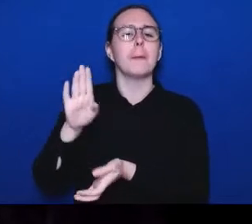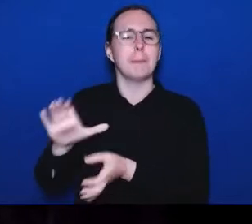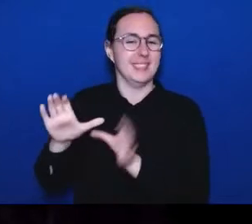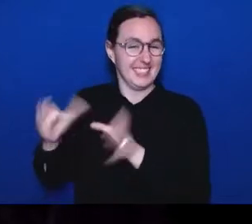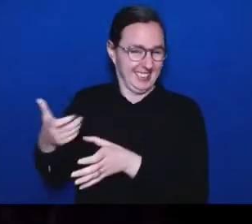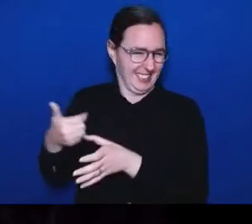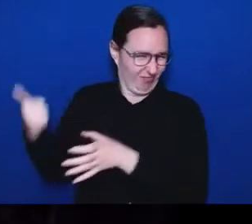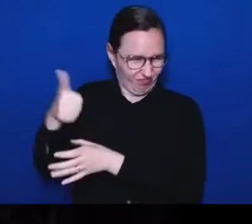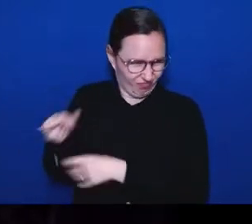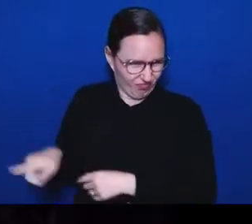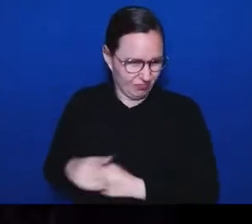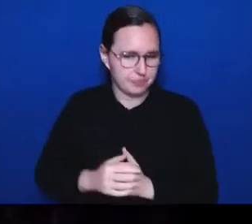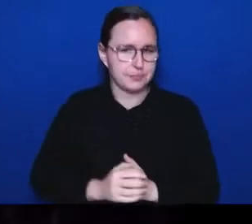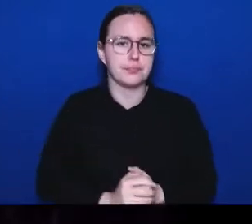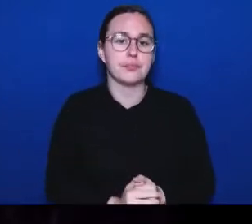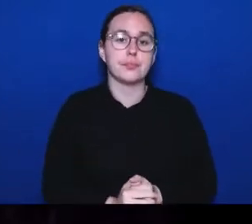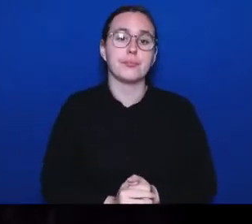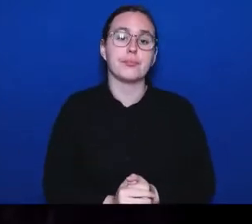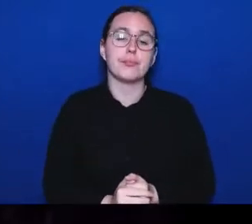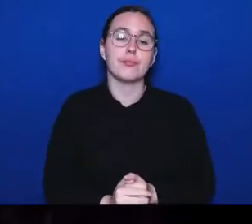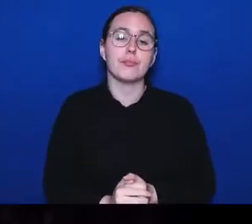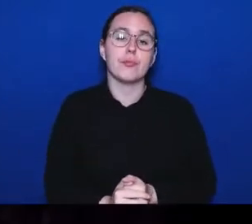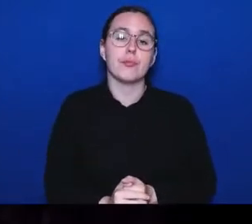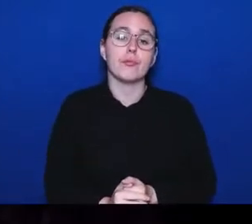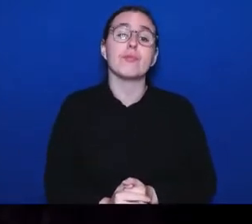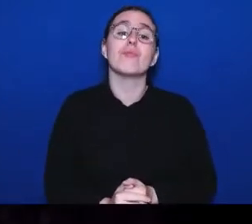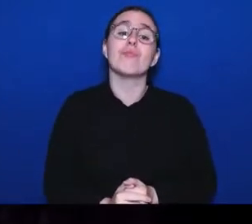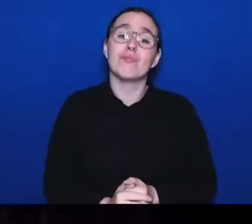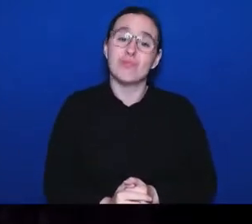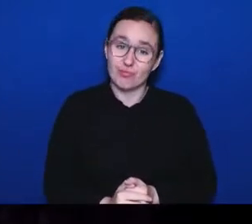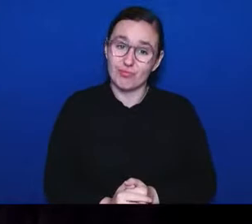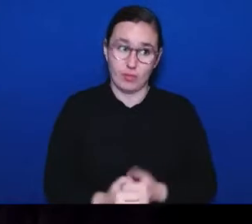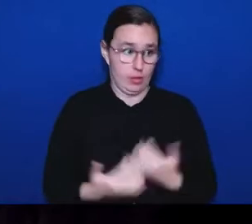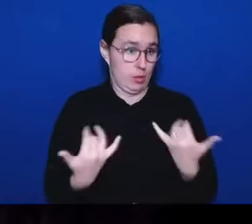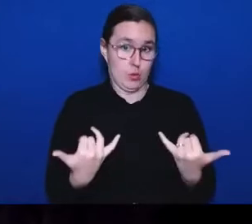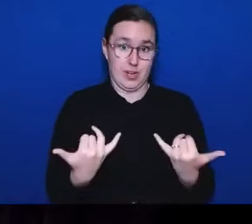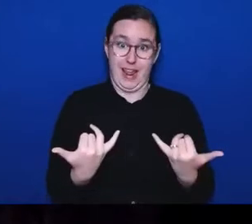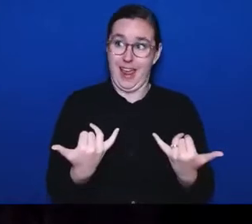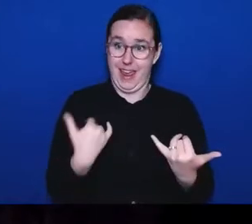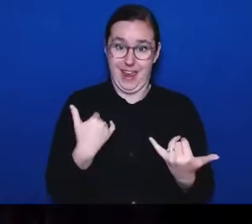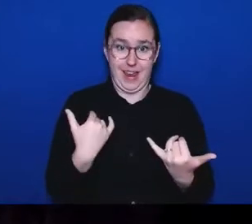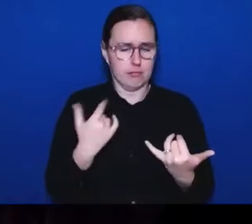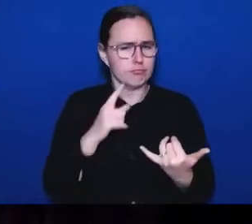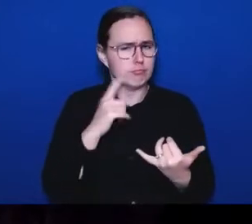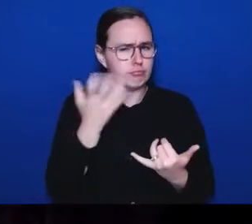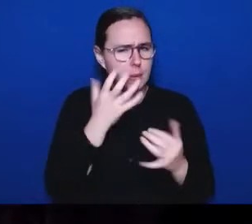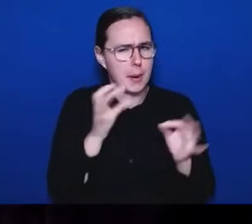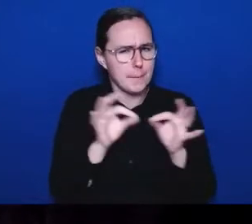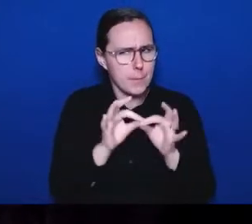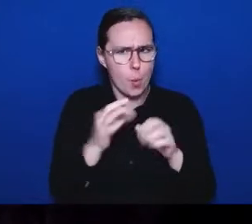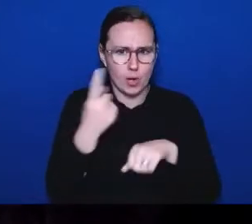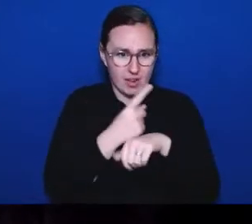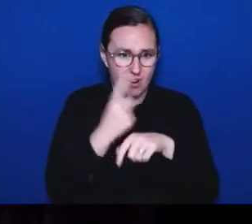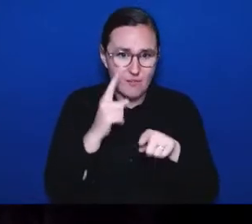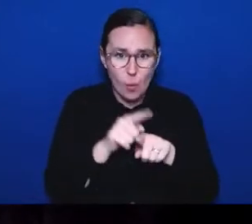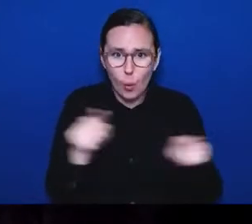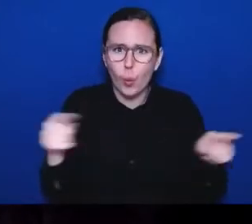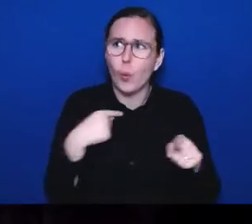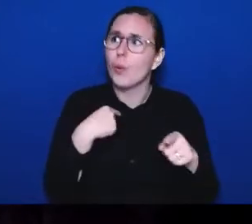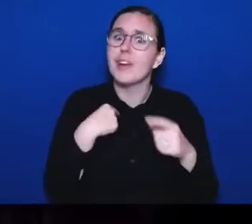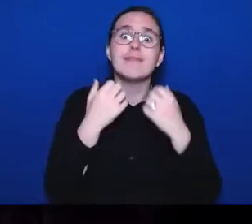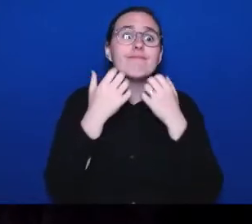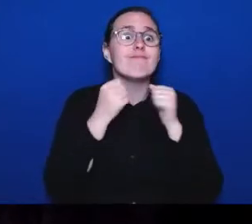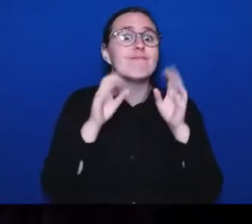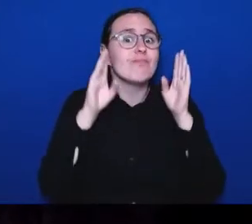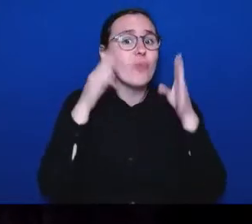who care about primary care in BC. It's a transformational announcement